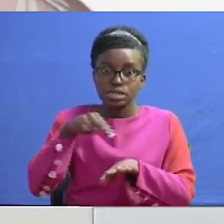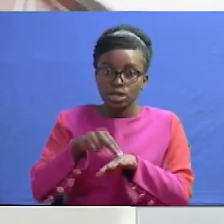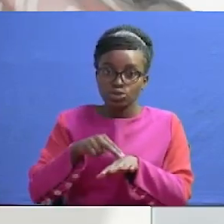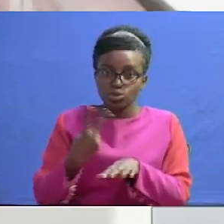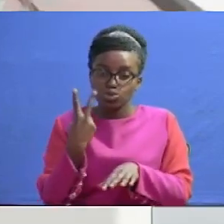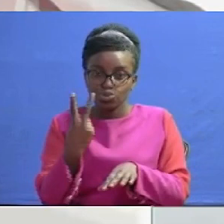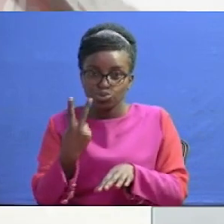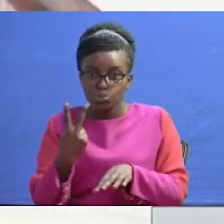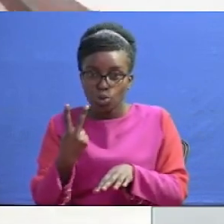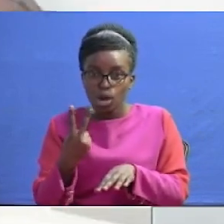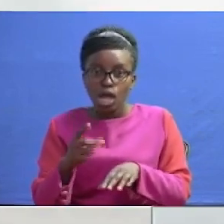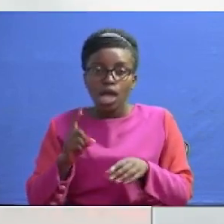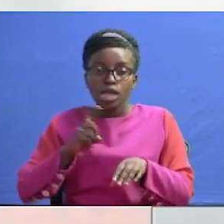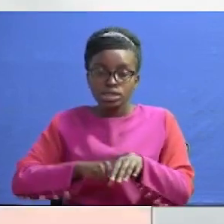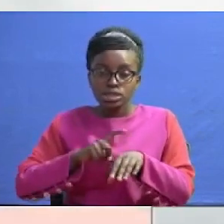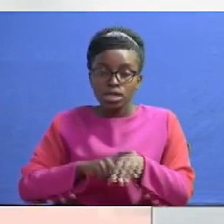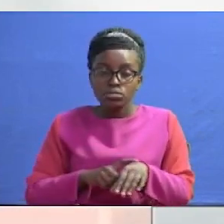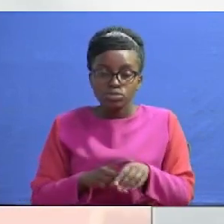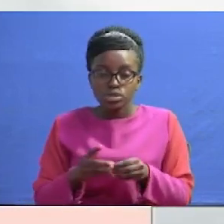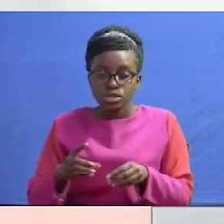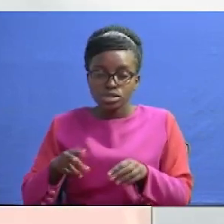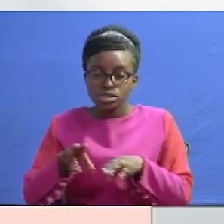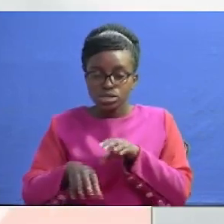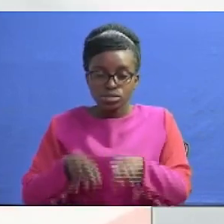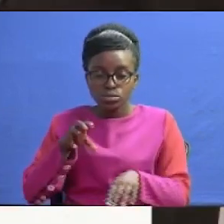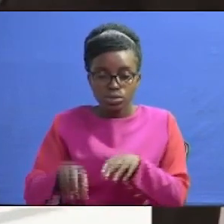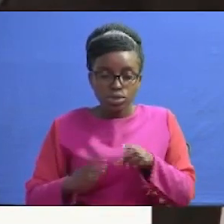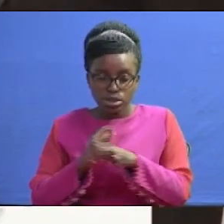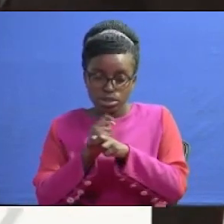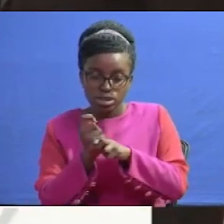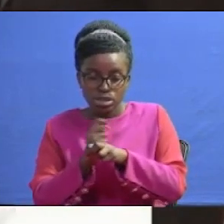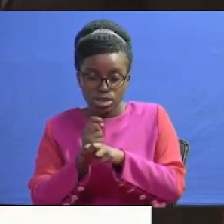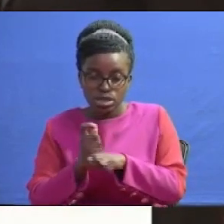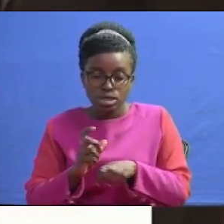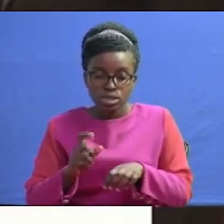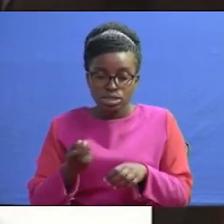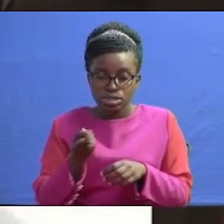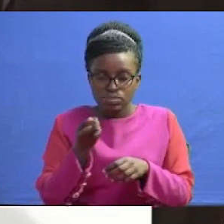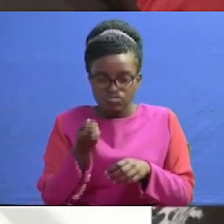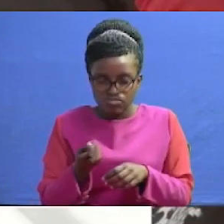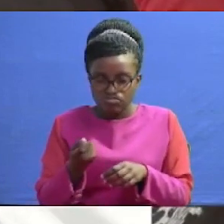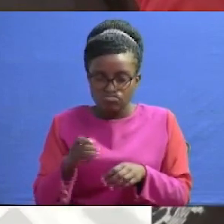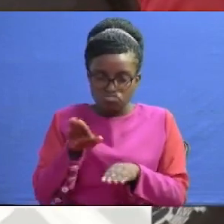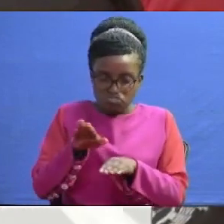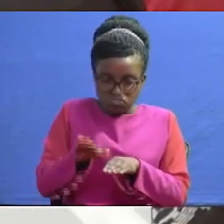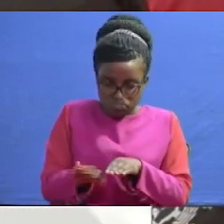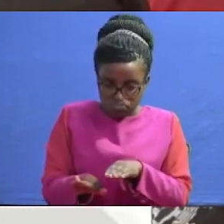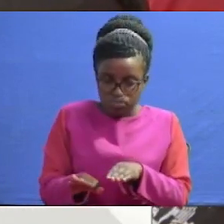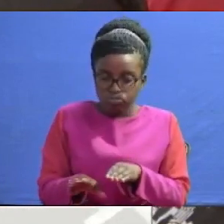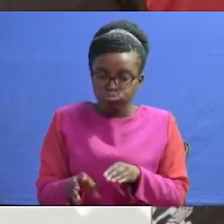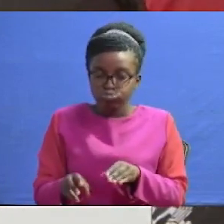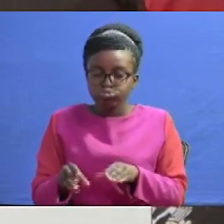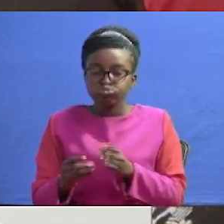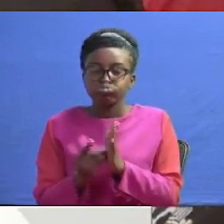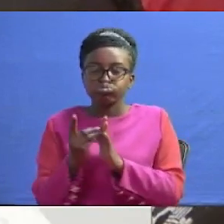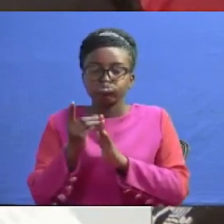ties, diplomatic training, public service management, education, small and medium-sized enterprise development,